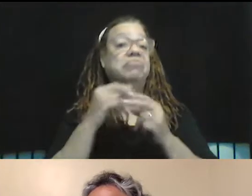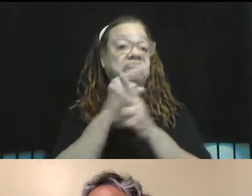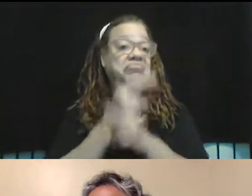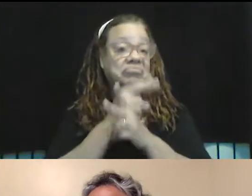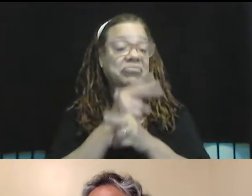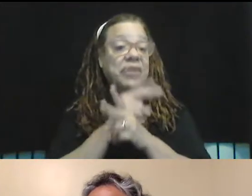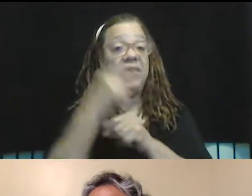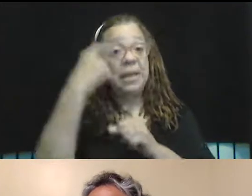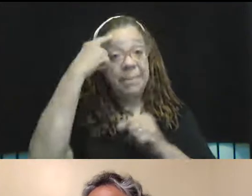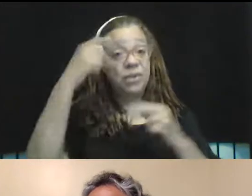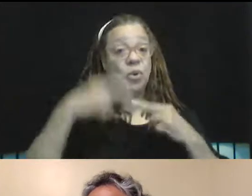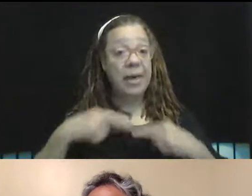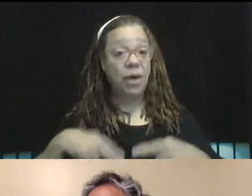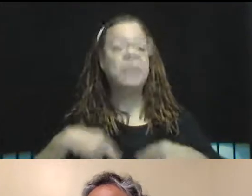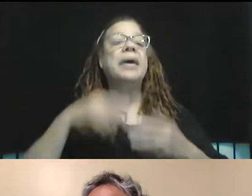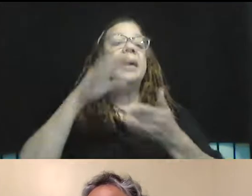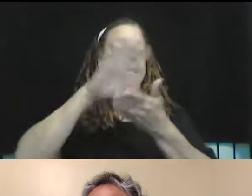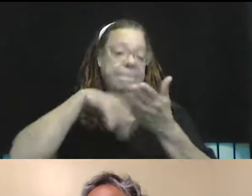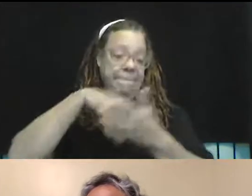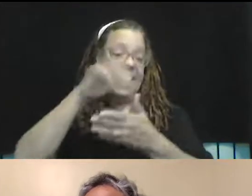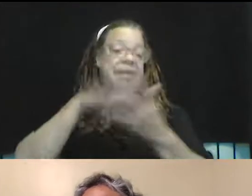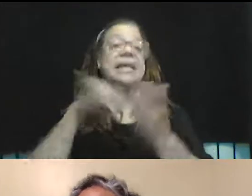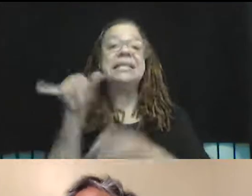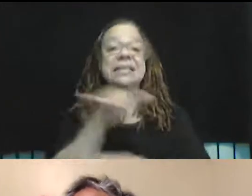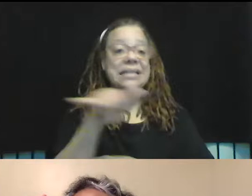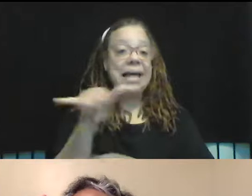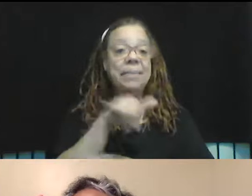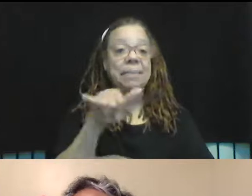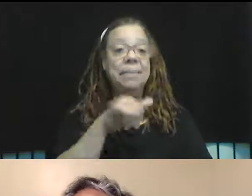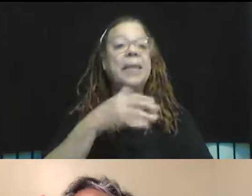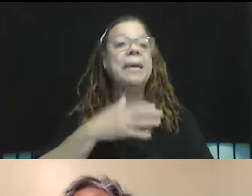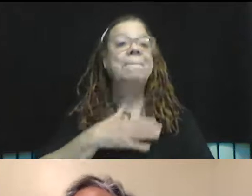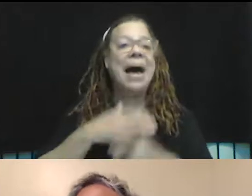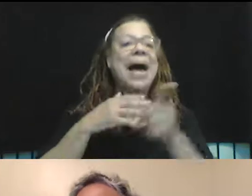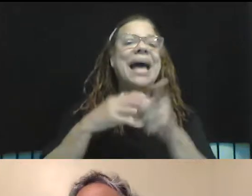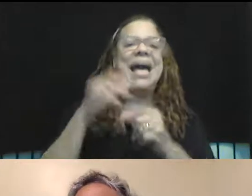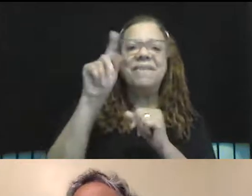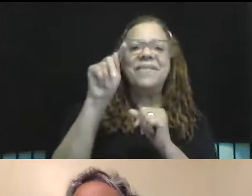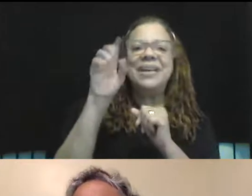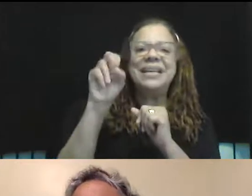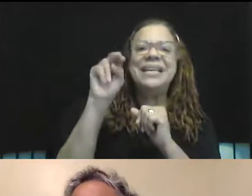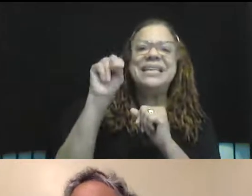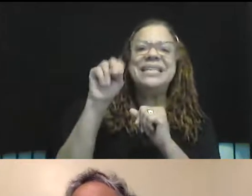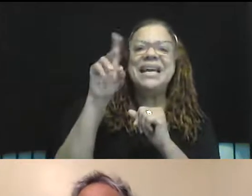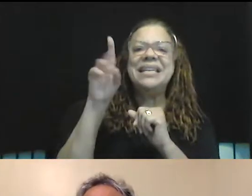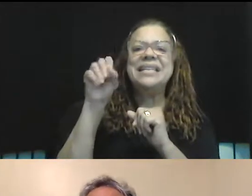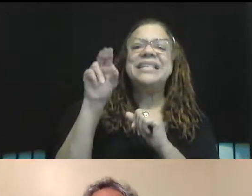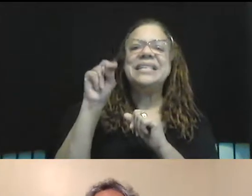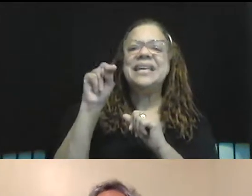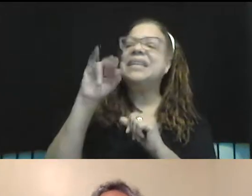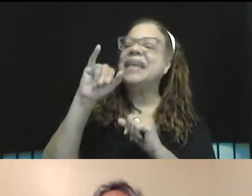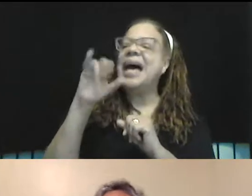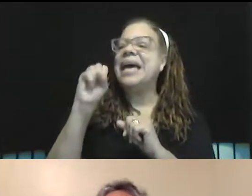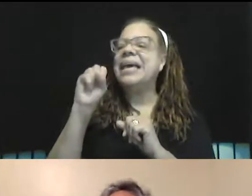that accurate? Yeah. I mean, minus my tendonitis that Oh no. Oh no! I think